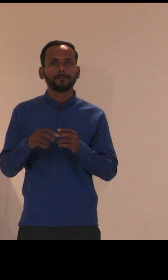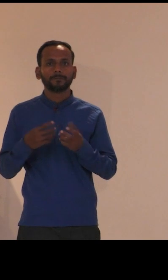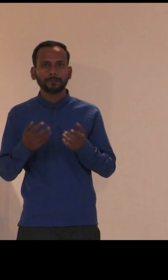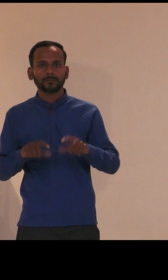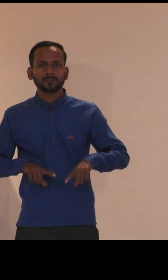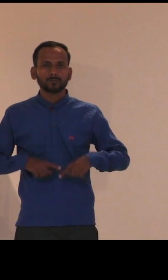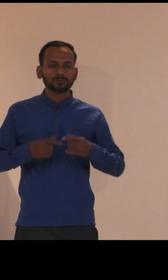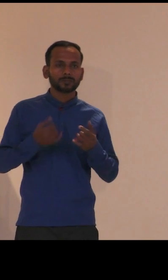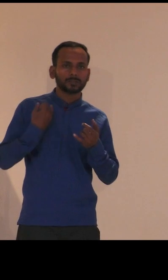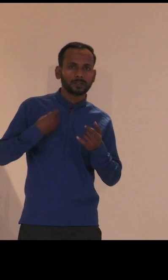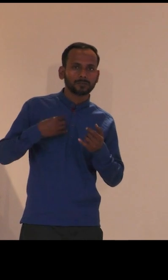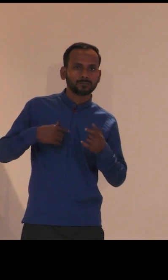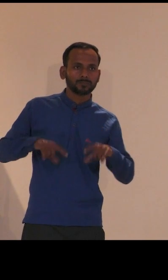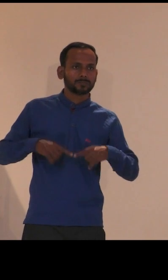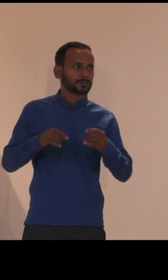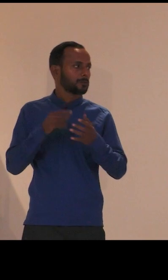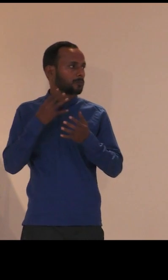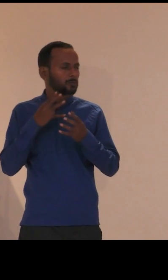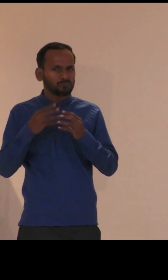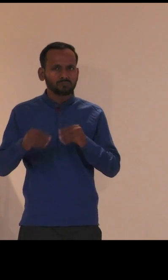their livelihoods because of,